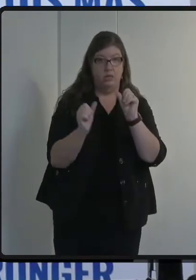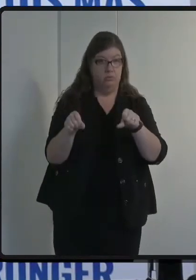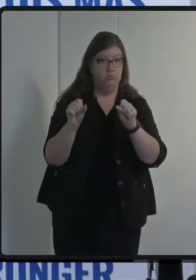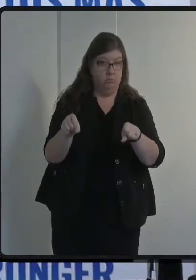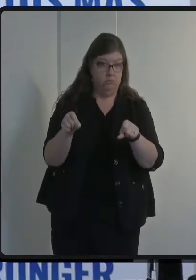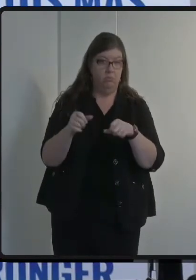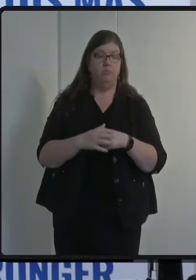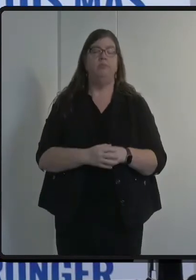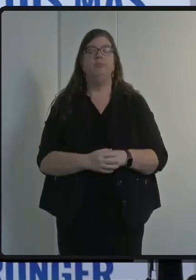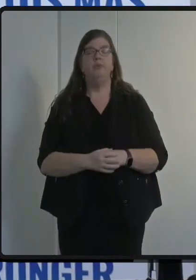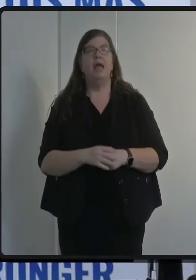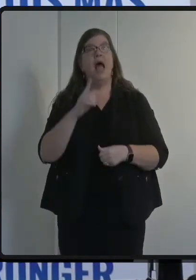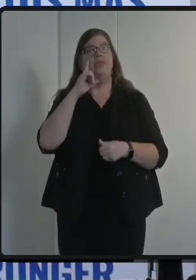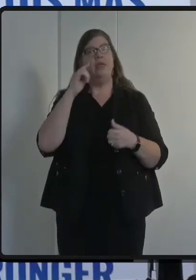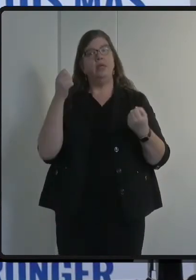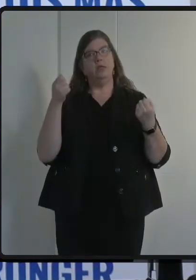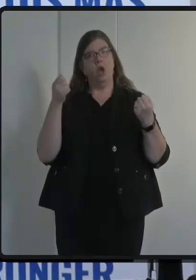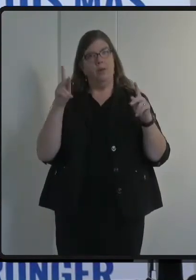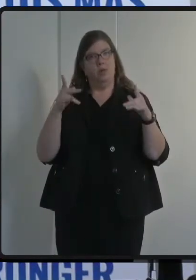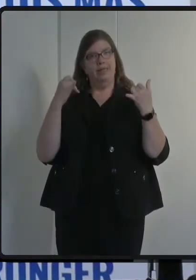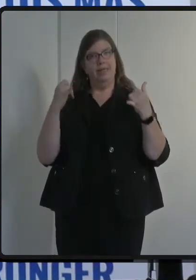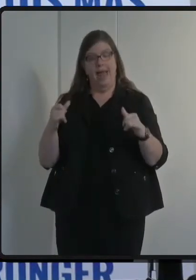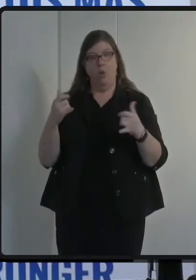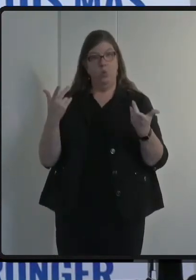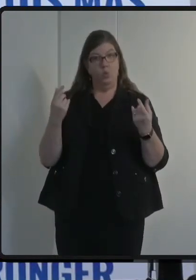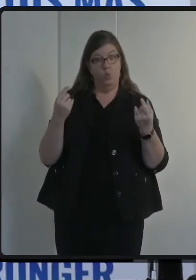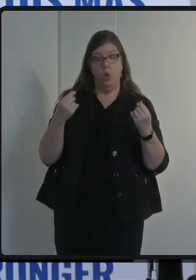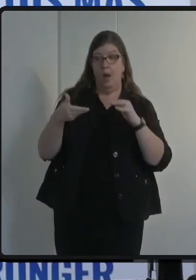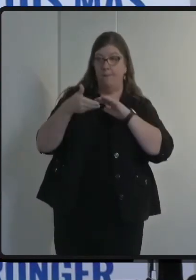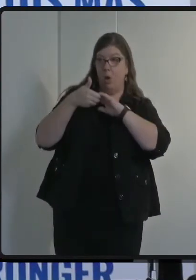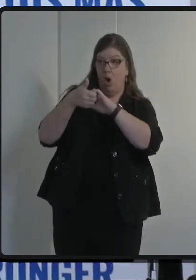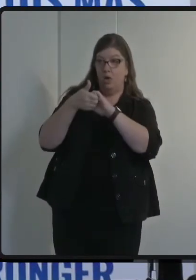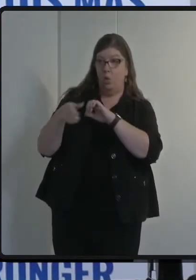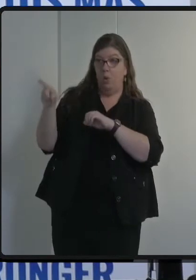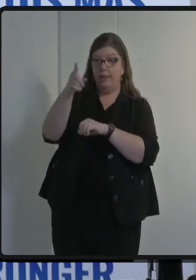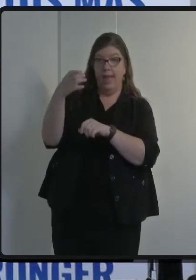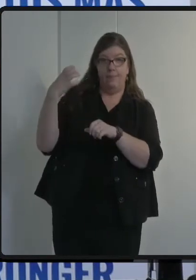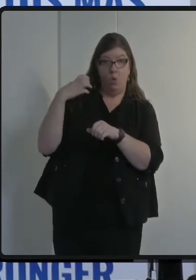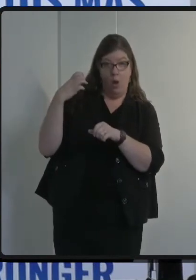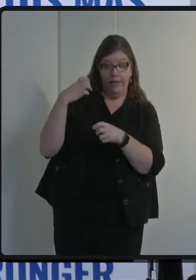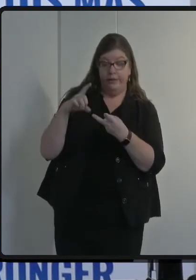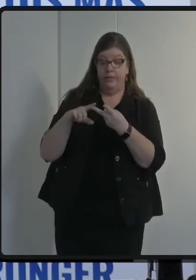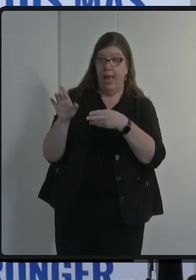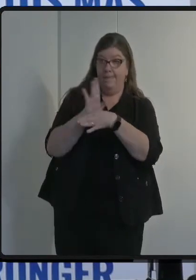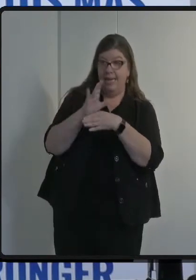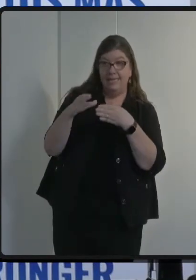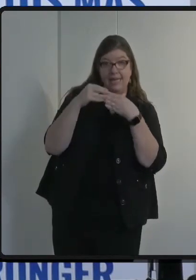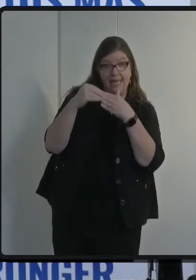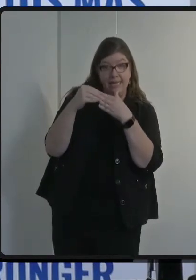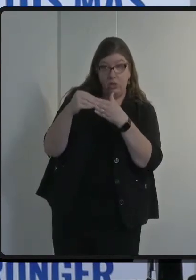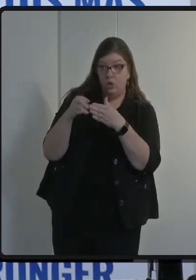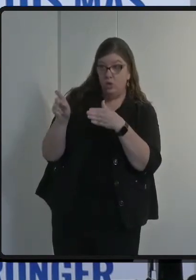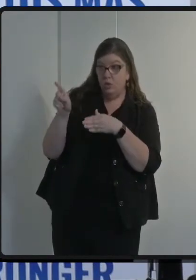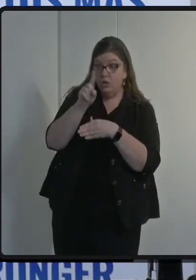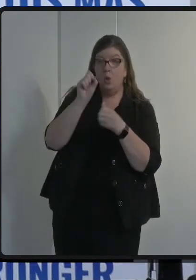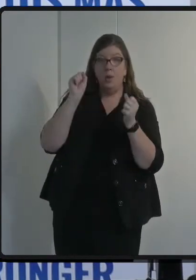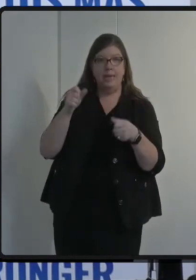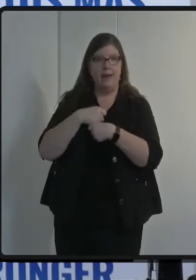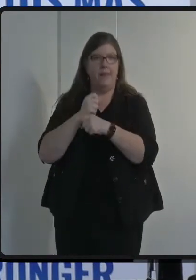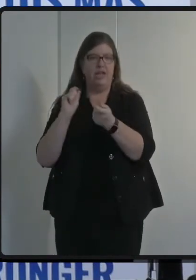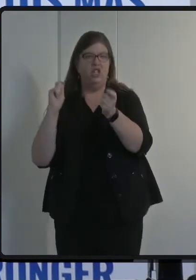the opportunity here is now to partner with employers and business leaders so that we can affect